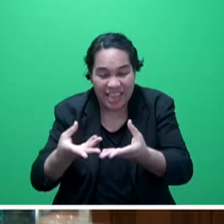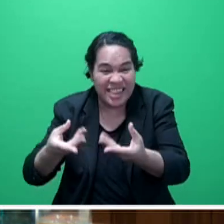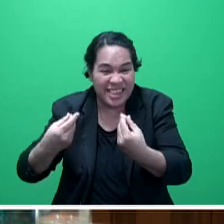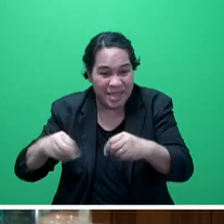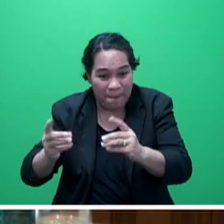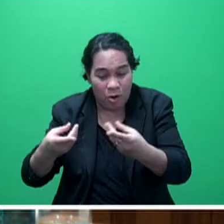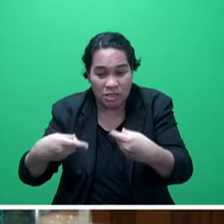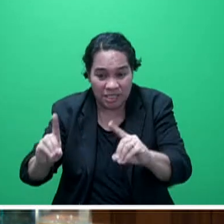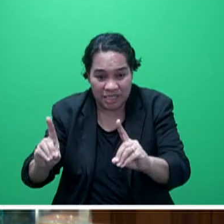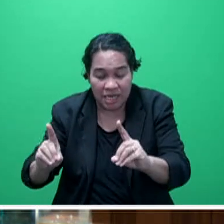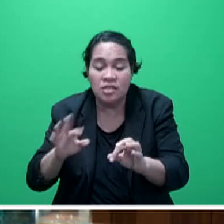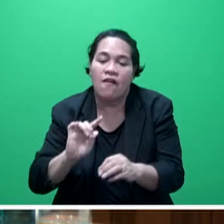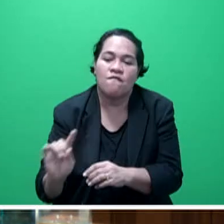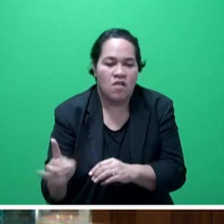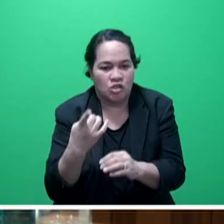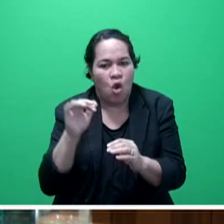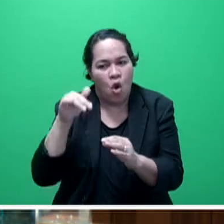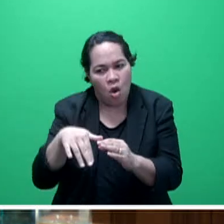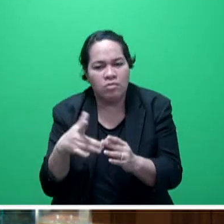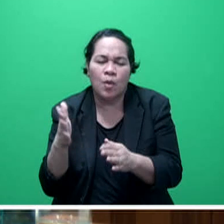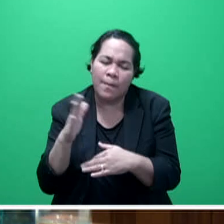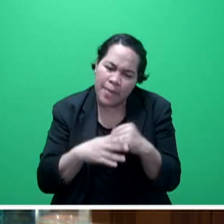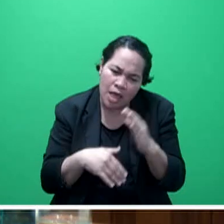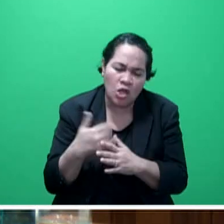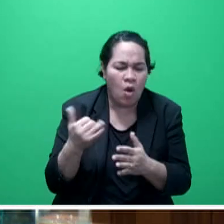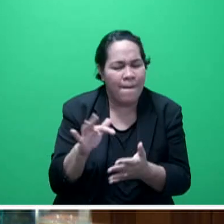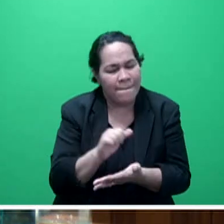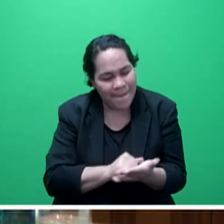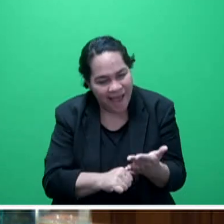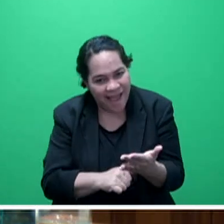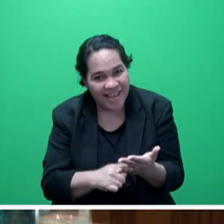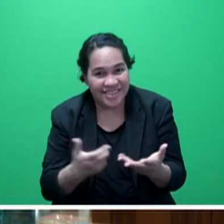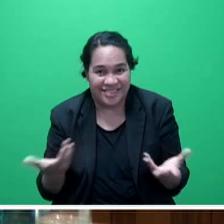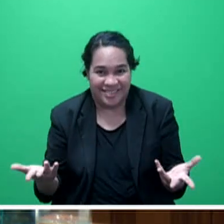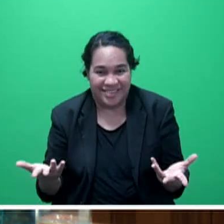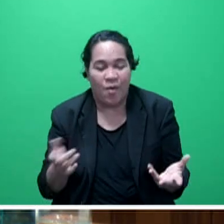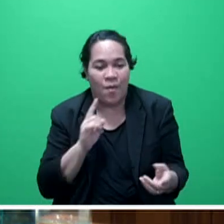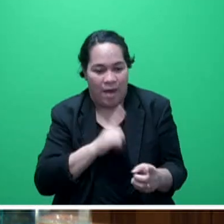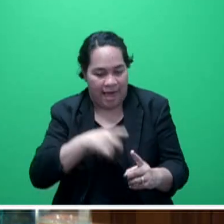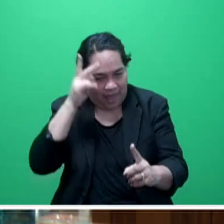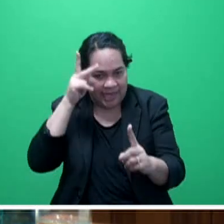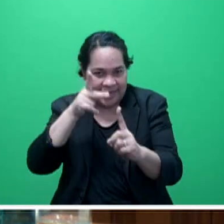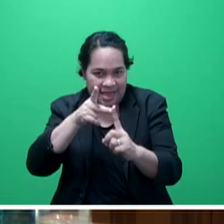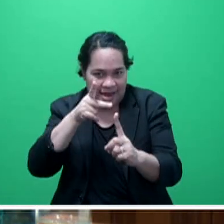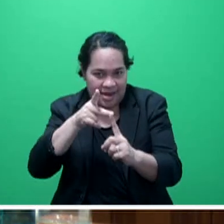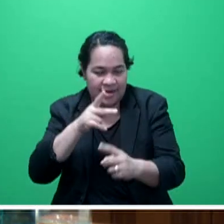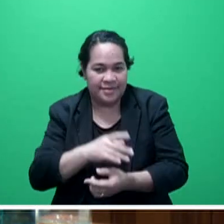or to either to build or to buy. So that is the intent.